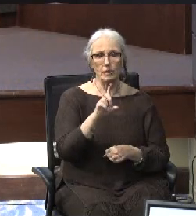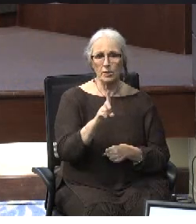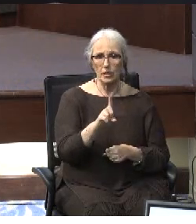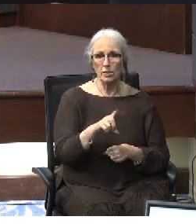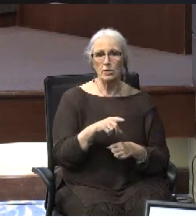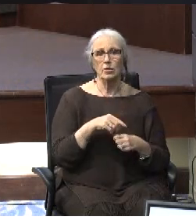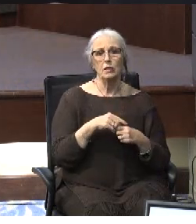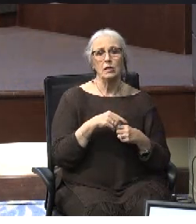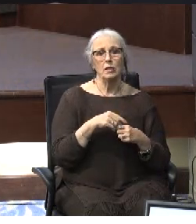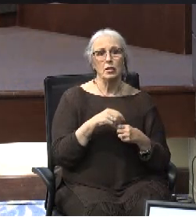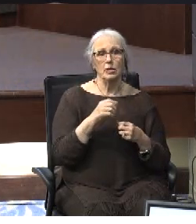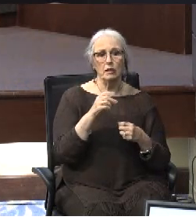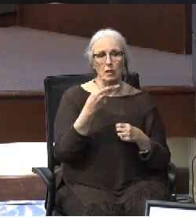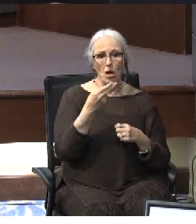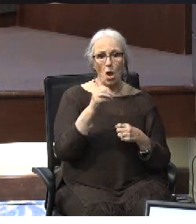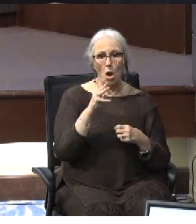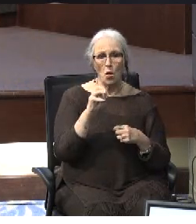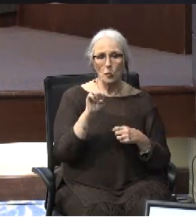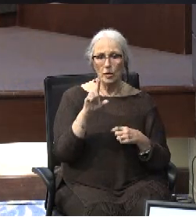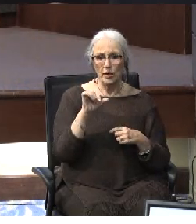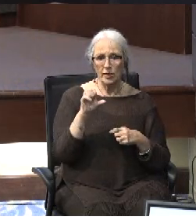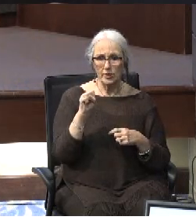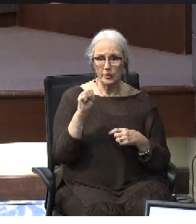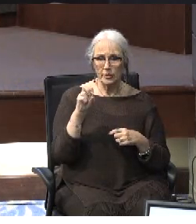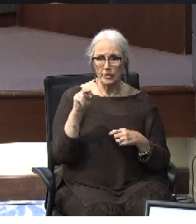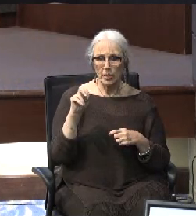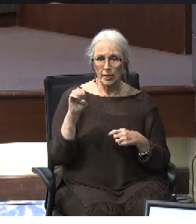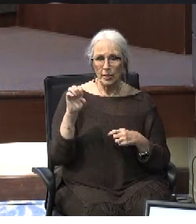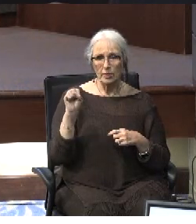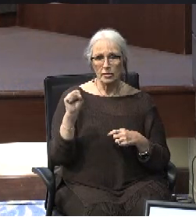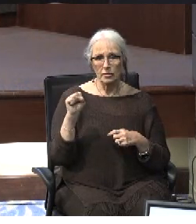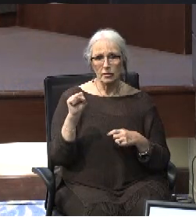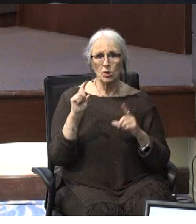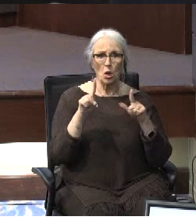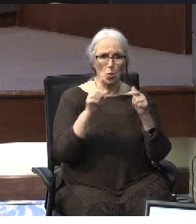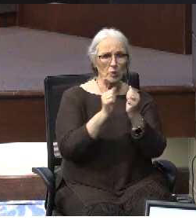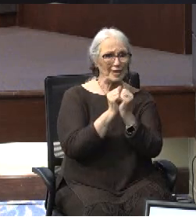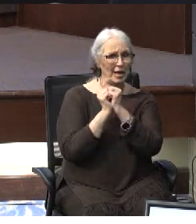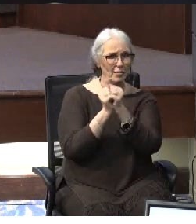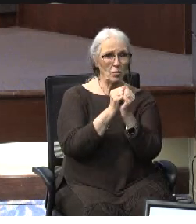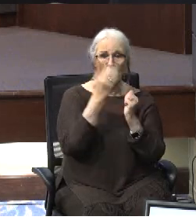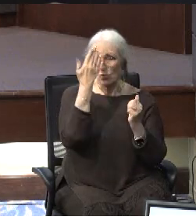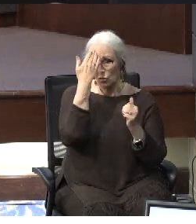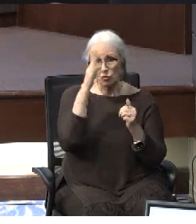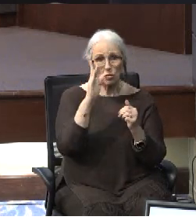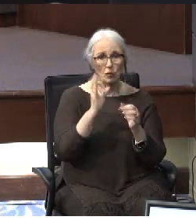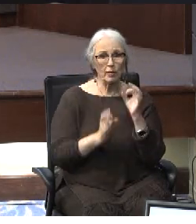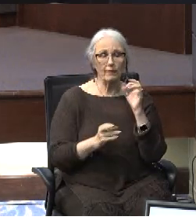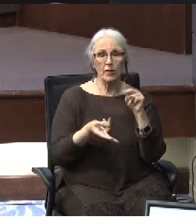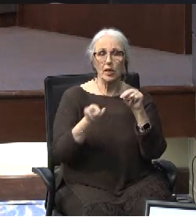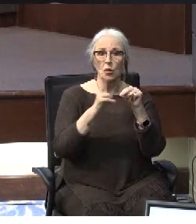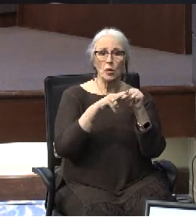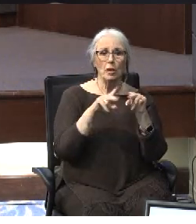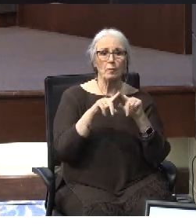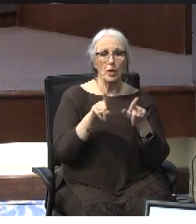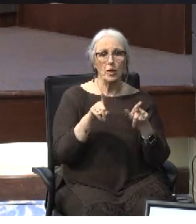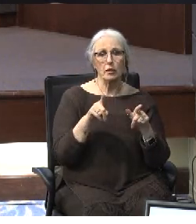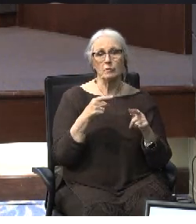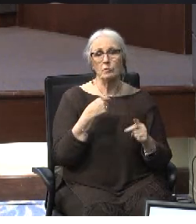and homelessness going in hand. I don't know if there's been an increase, but it's as long as I've been